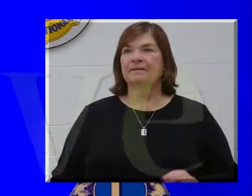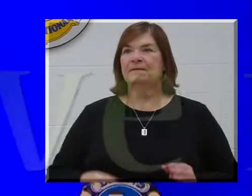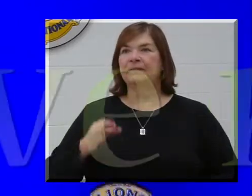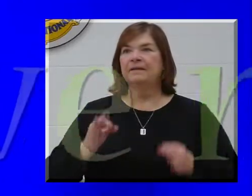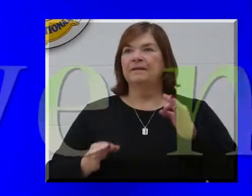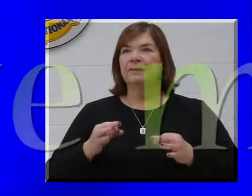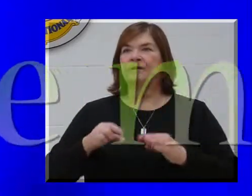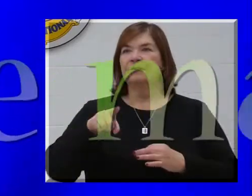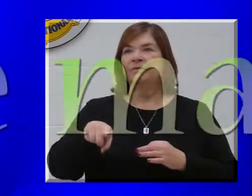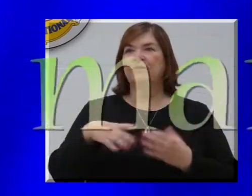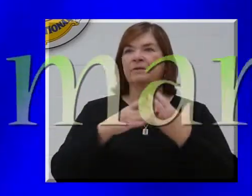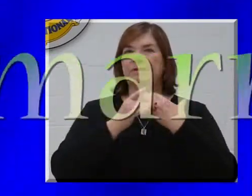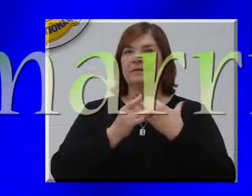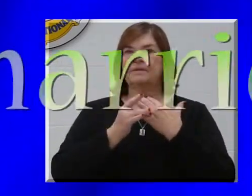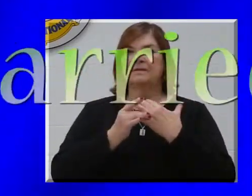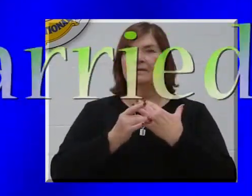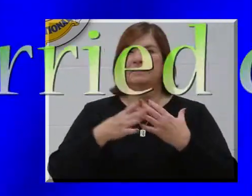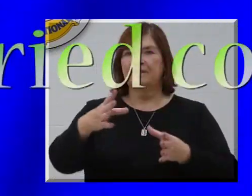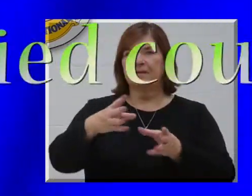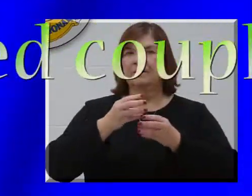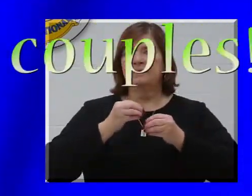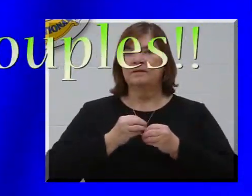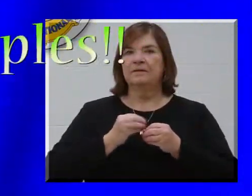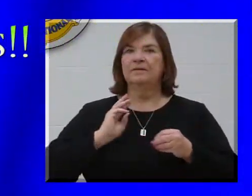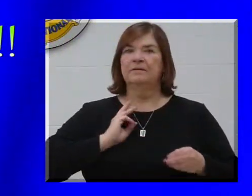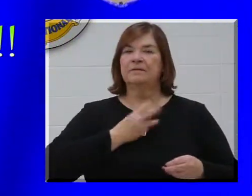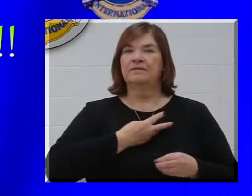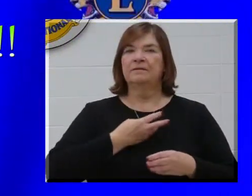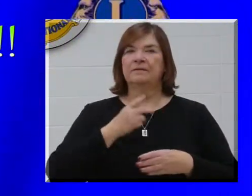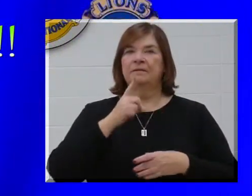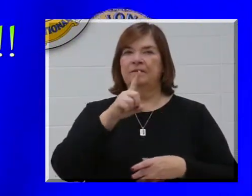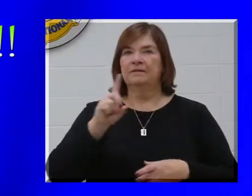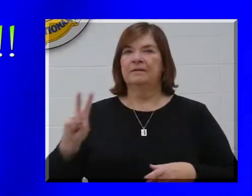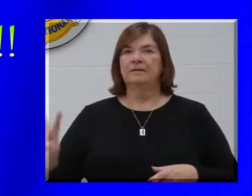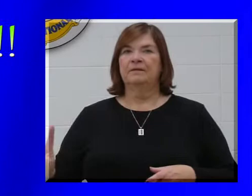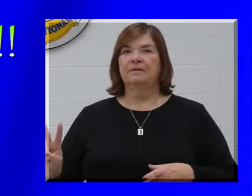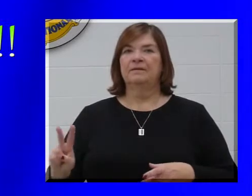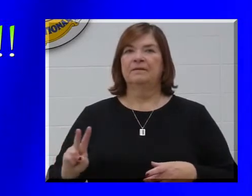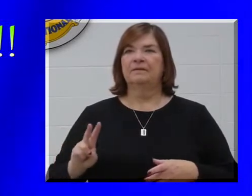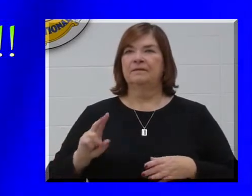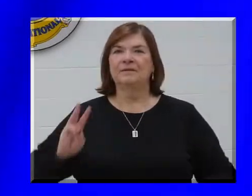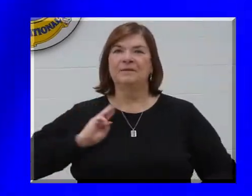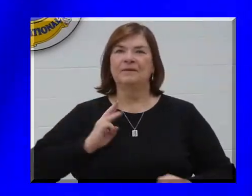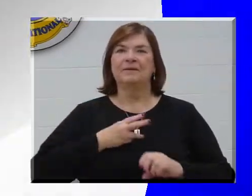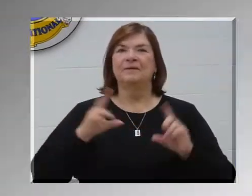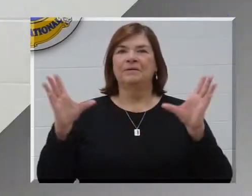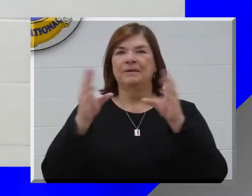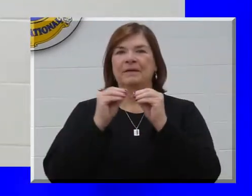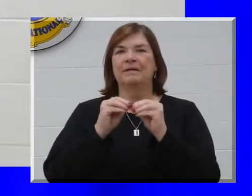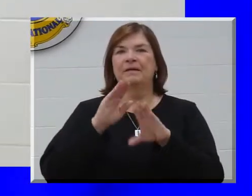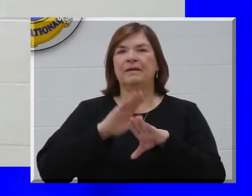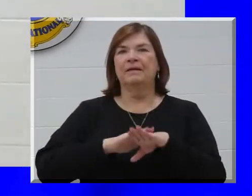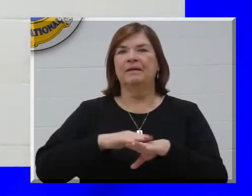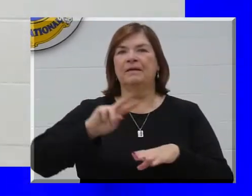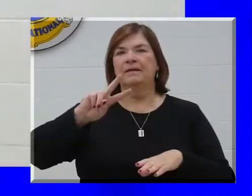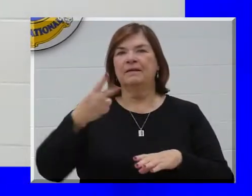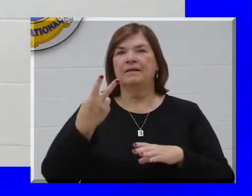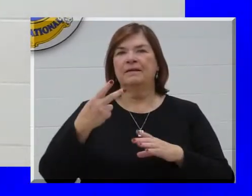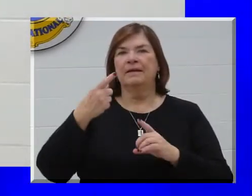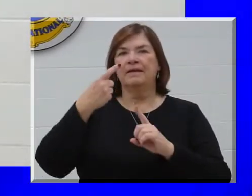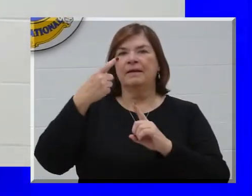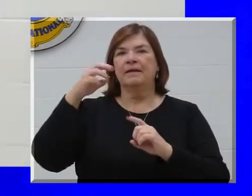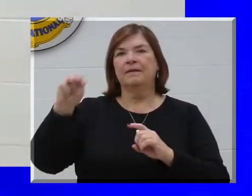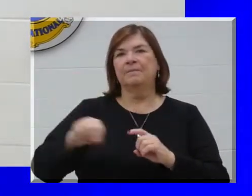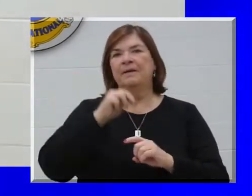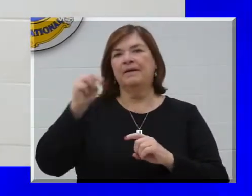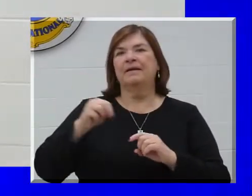And if you and your spouse join, we'll double the offer, and both of you can make a difference in the world. We meet on the second Monday of each month at